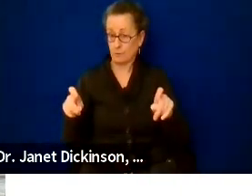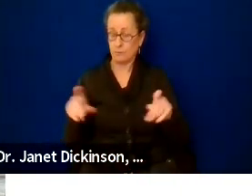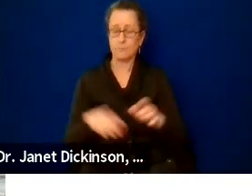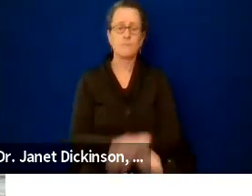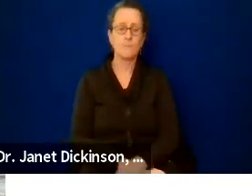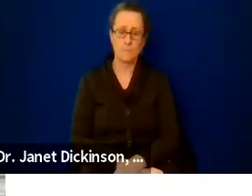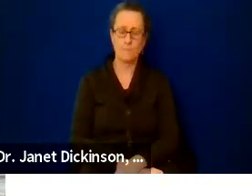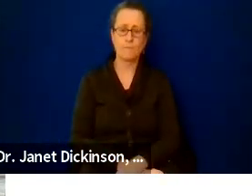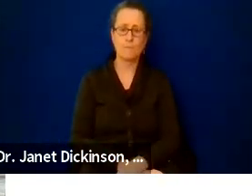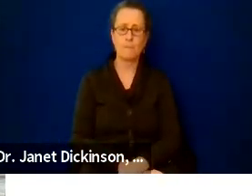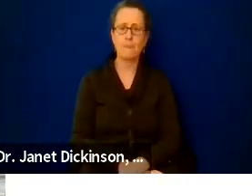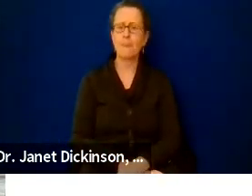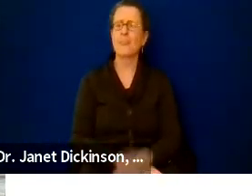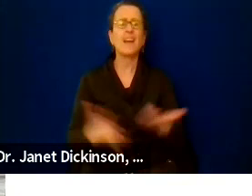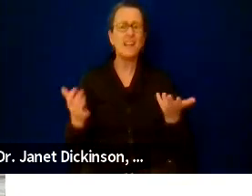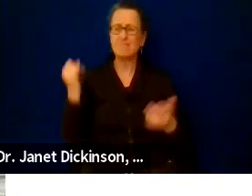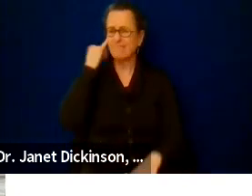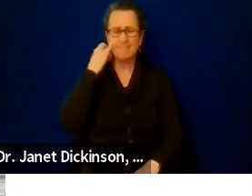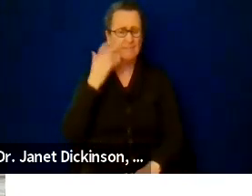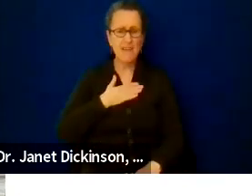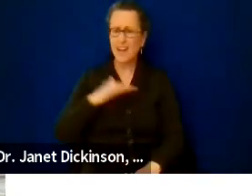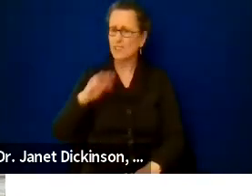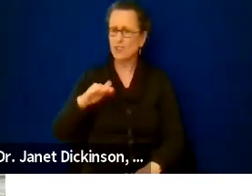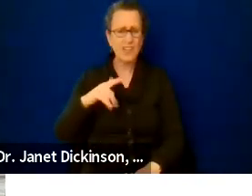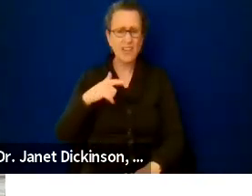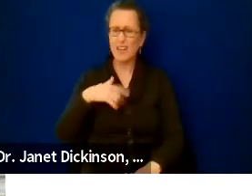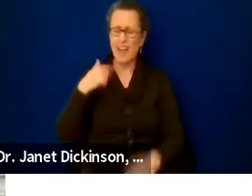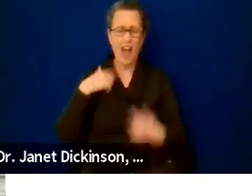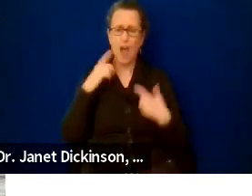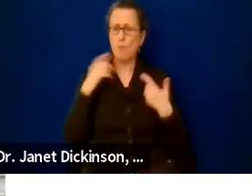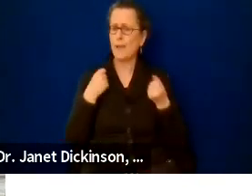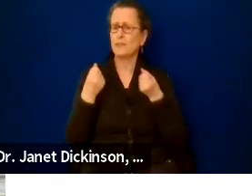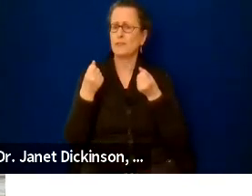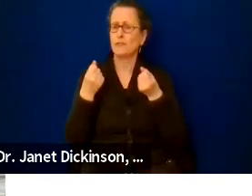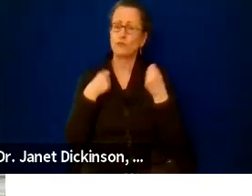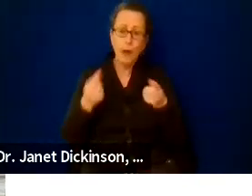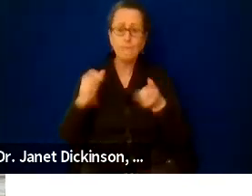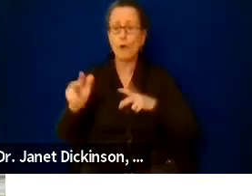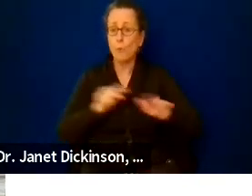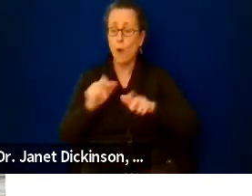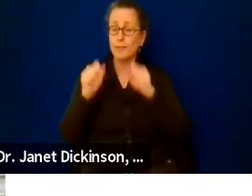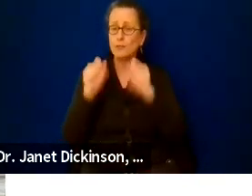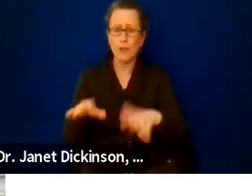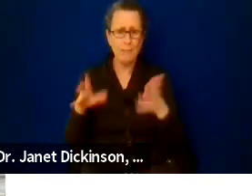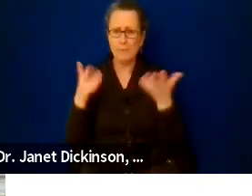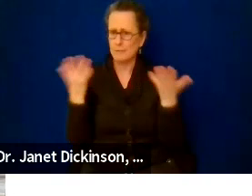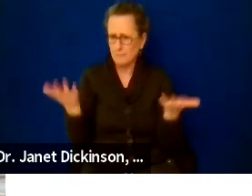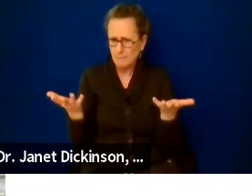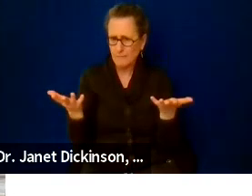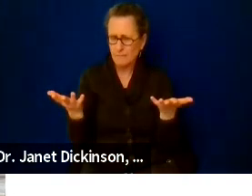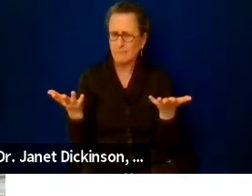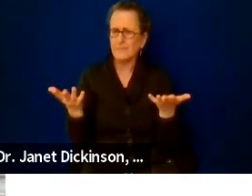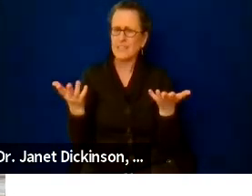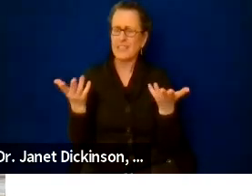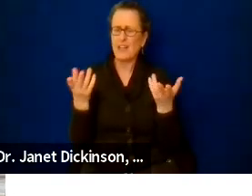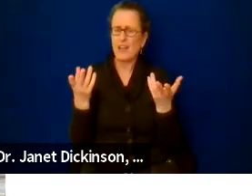not going to take the bus, if they're going to drop off their kids themselves. Several parents have said, what leeway will be offered?